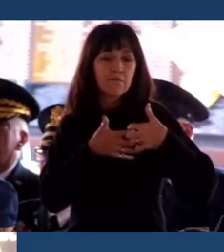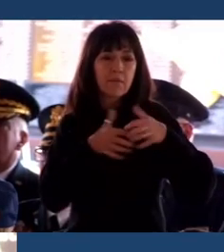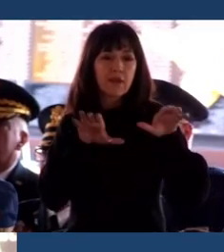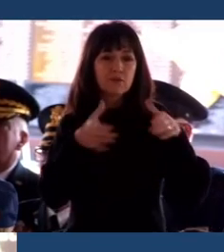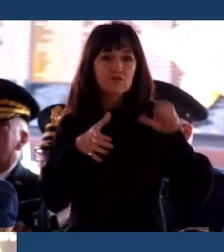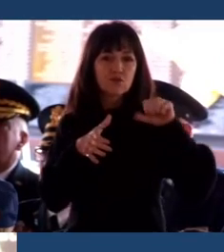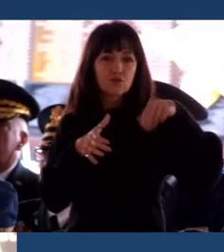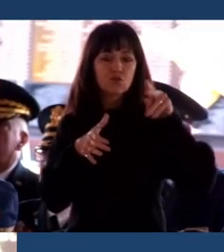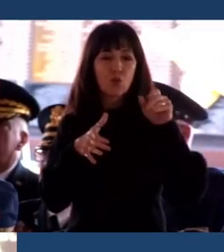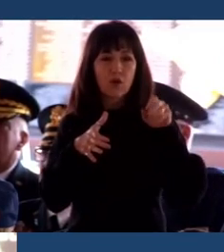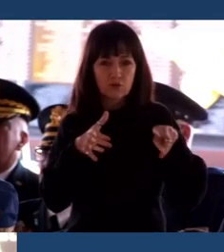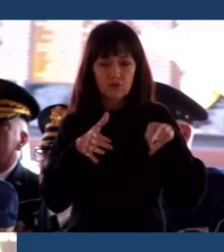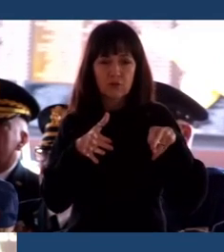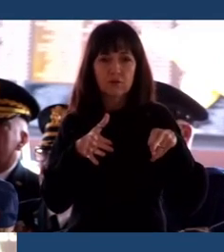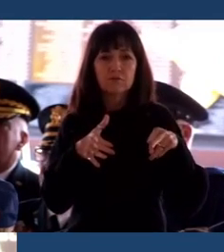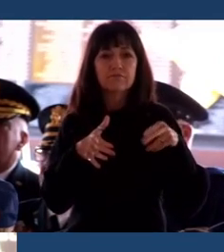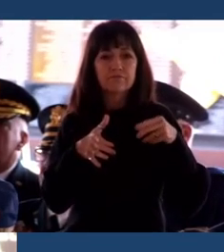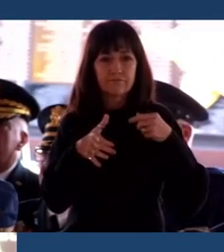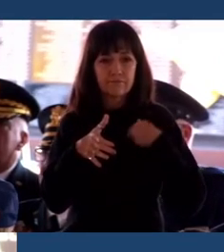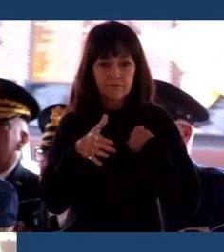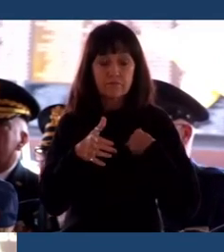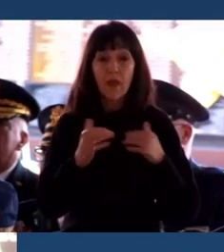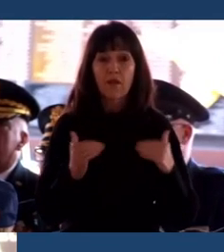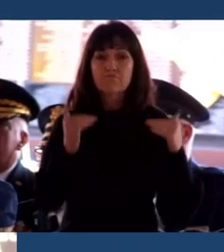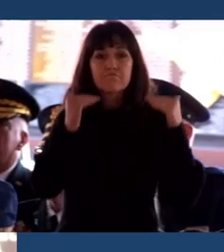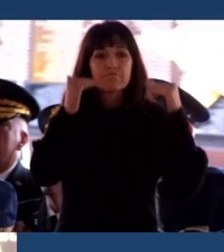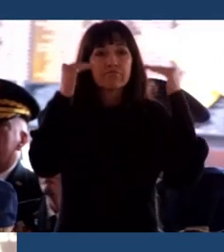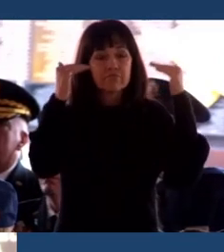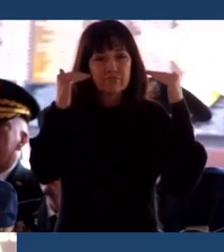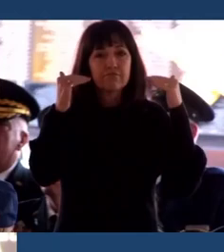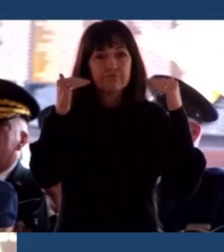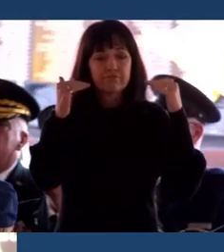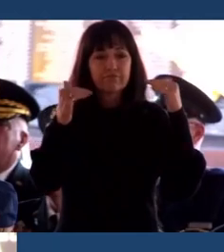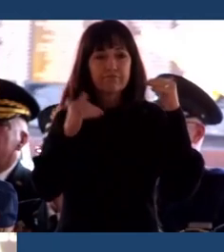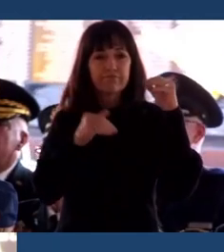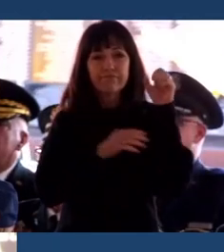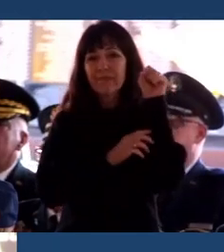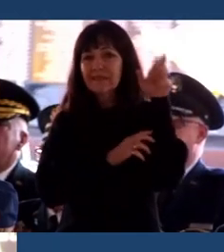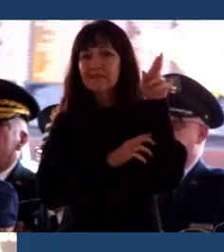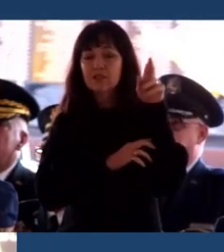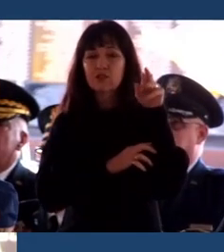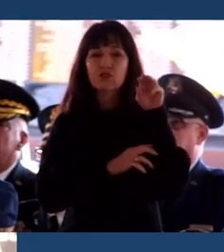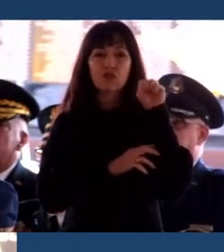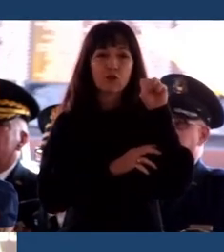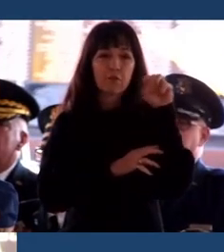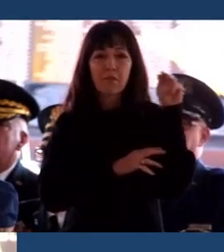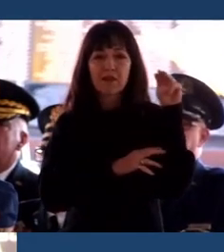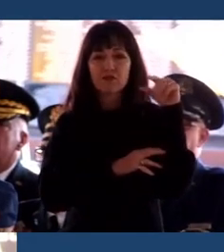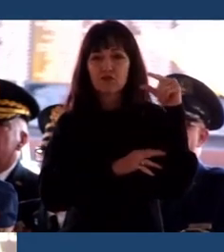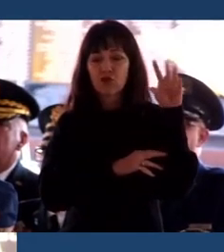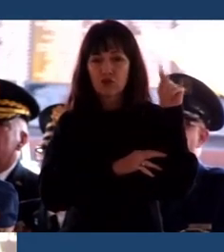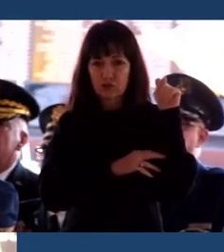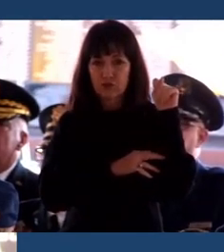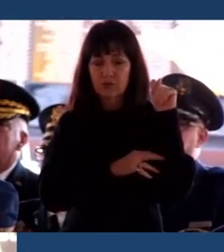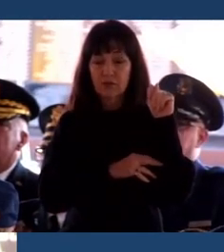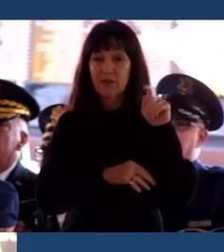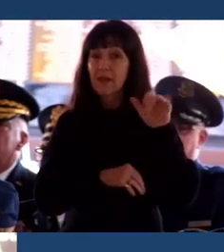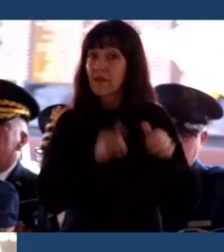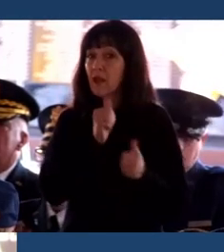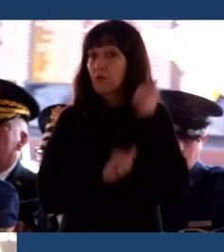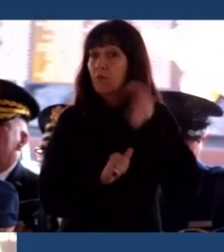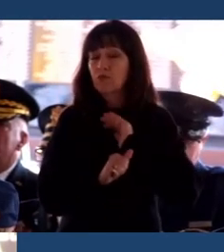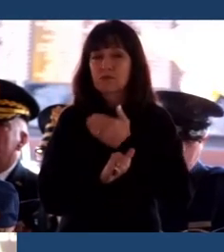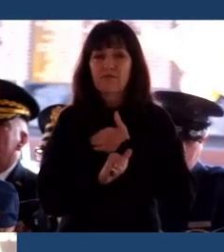from Airman First Class to Senior Master Sergeant. This is where I spent most of my military career. Over those